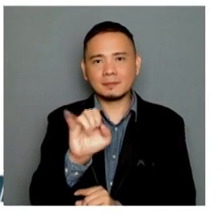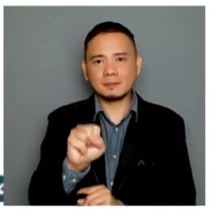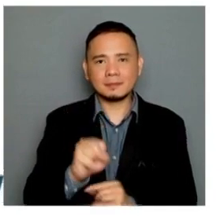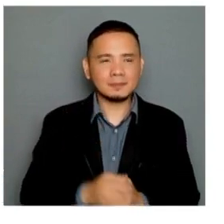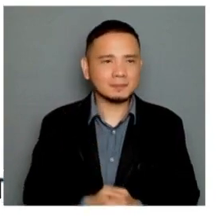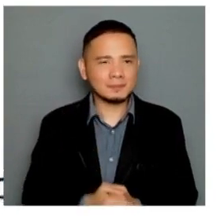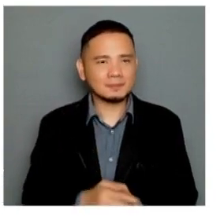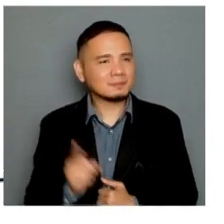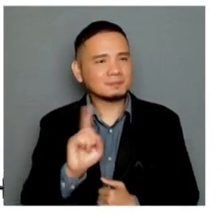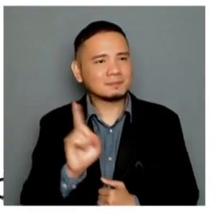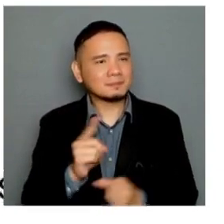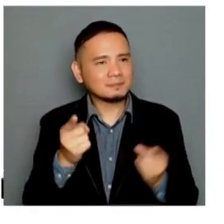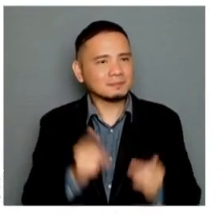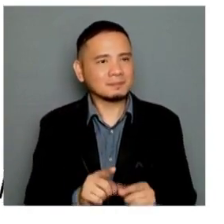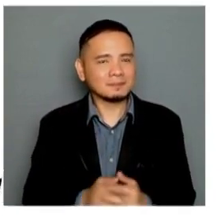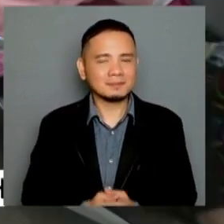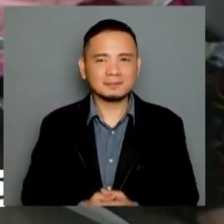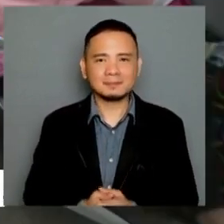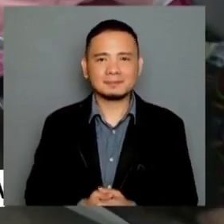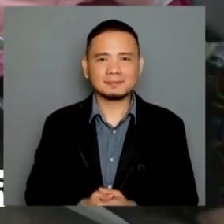what's happening from where you're at.